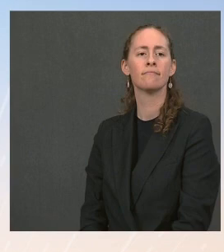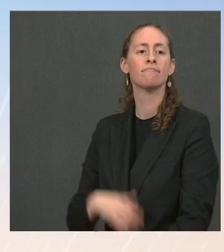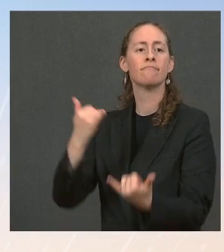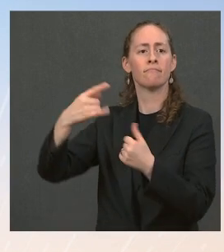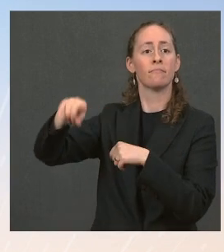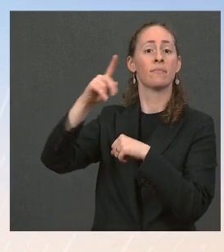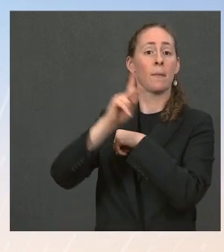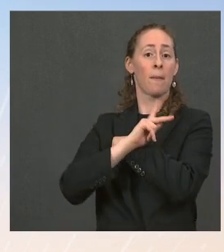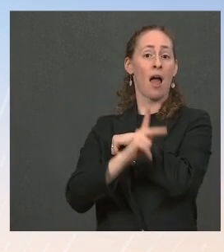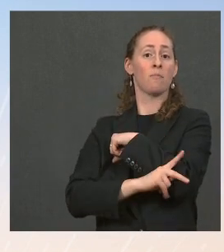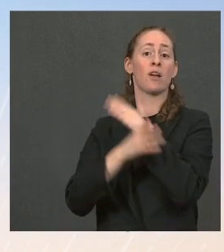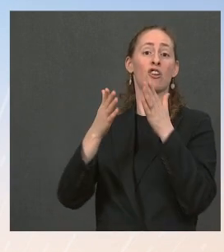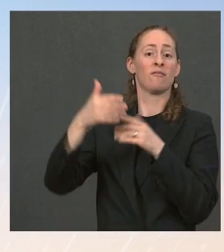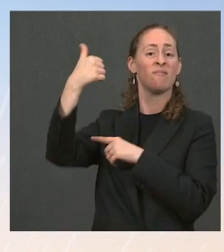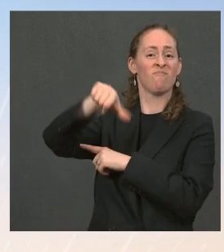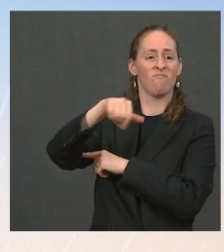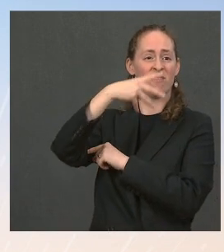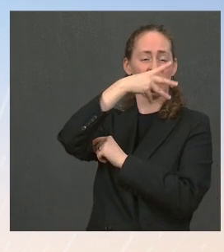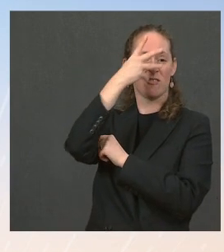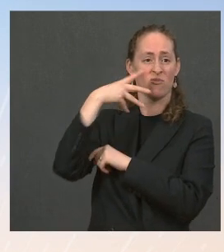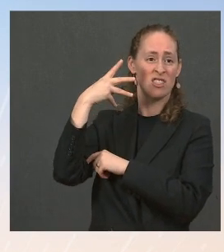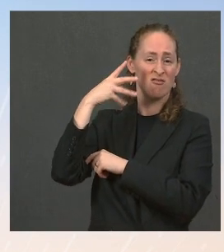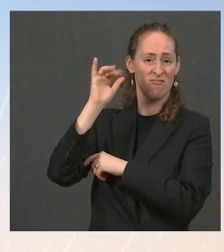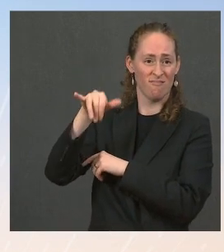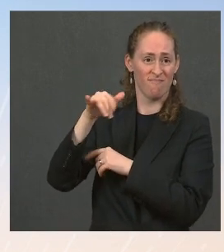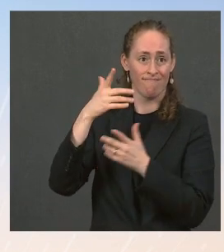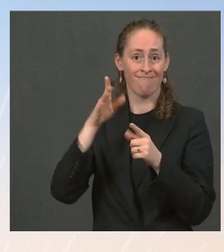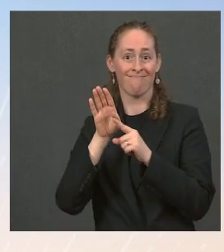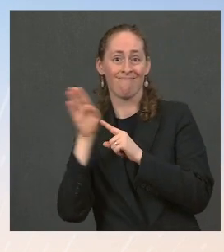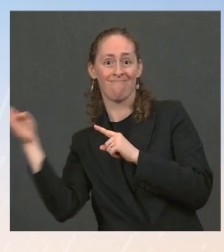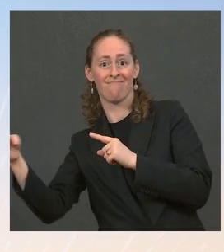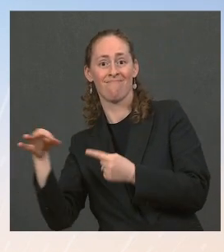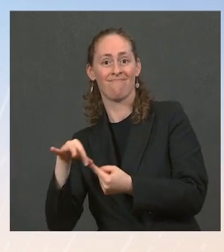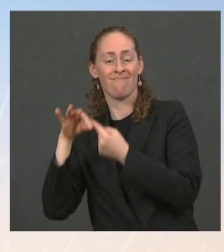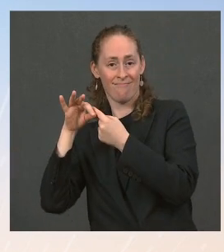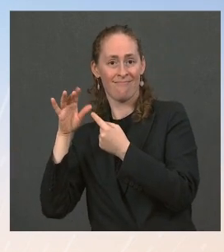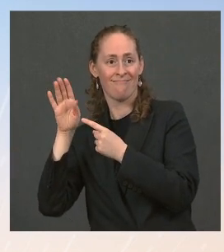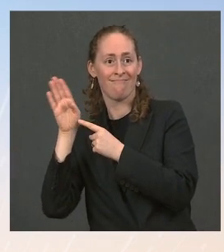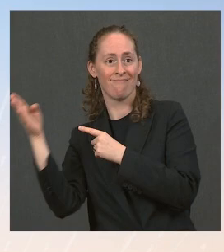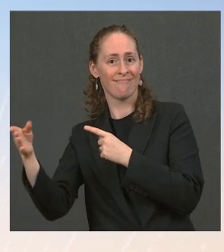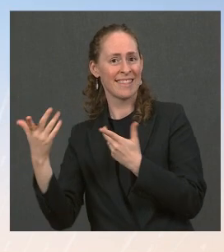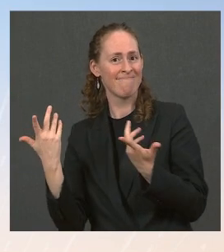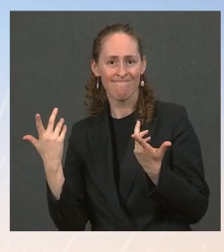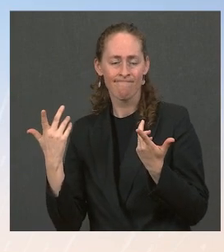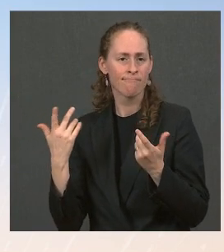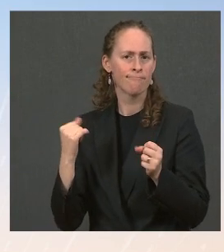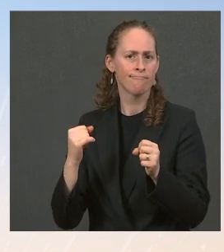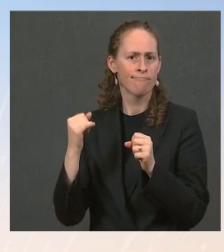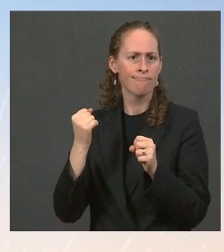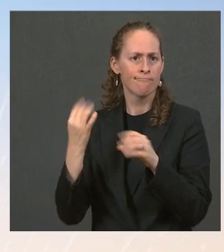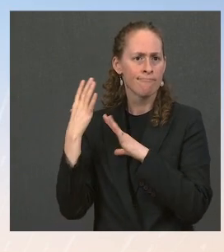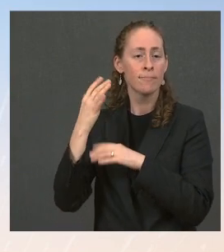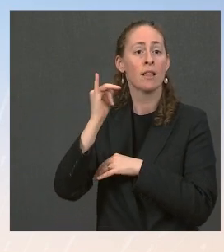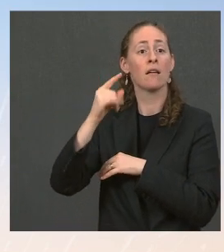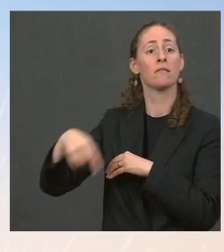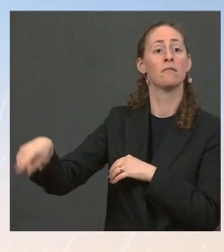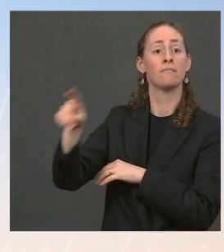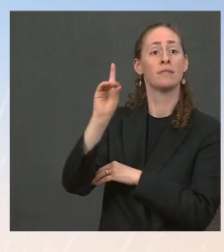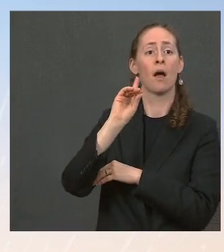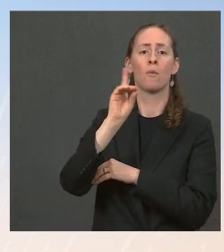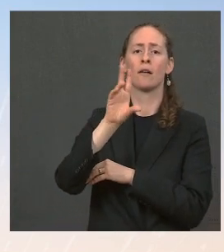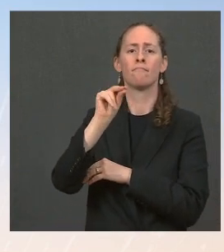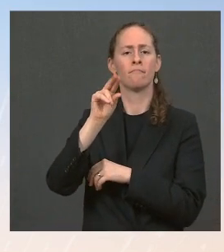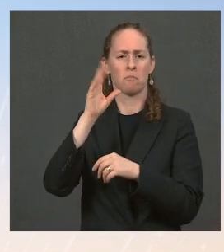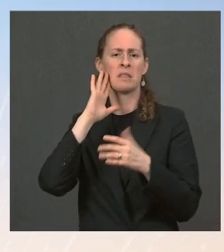against including immigration in reconciliation, and I recognize that Democrats are going to push for other avenues